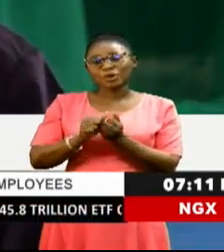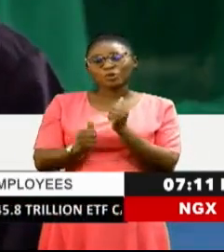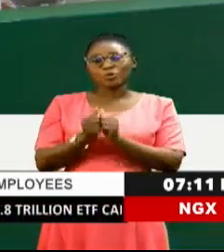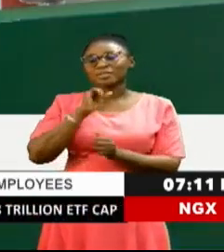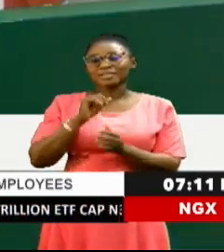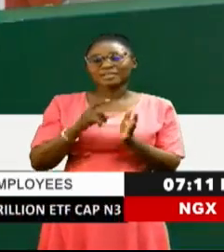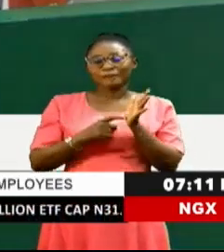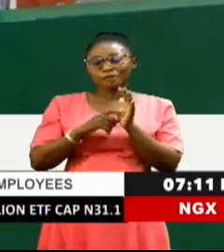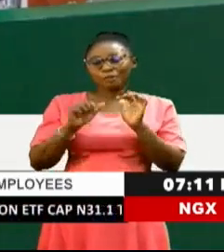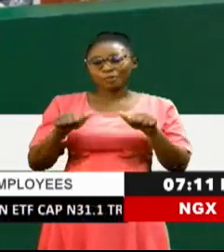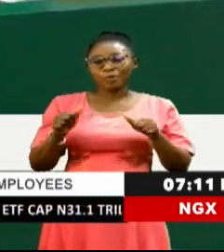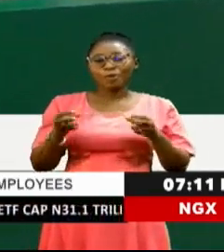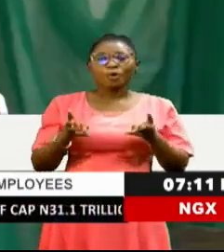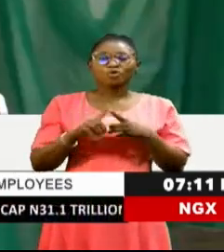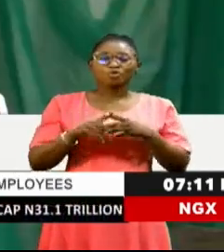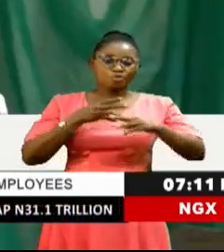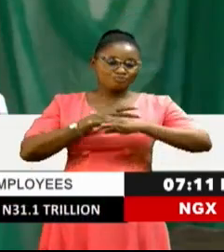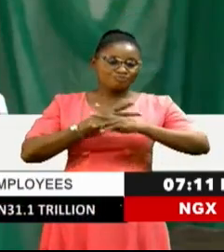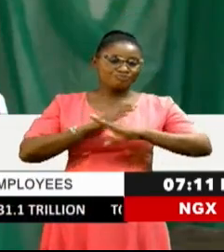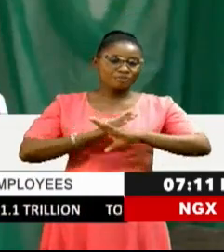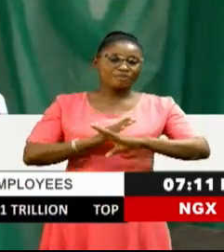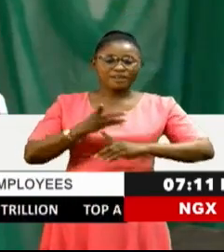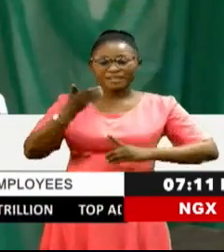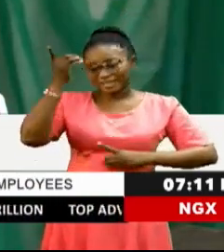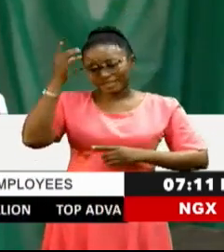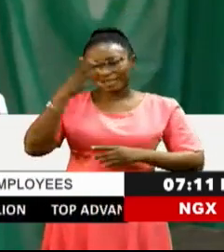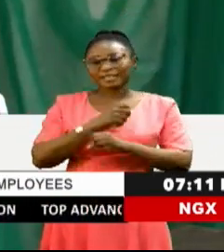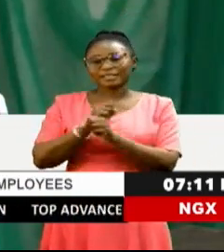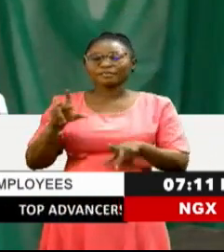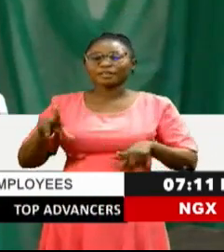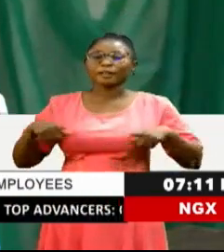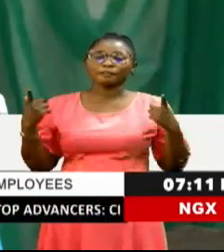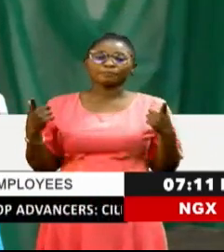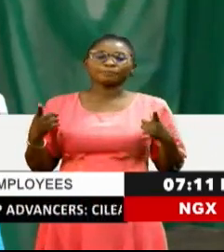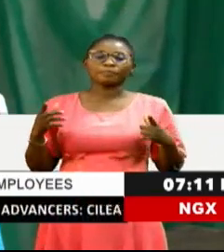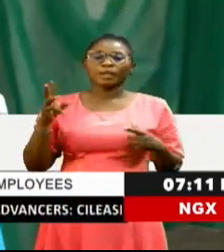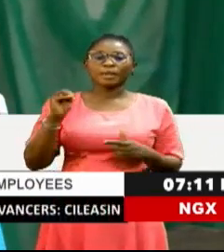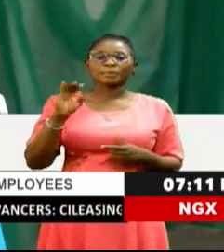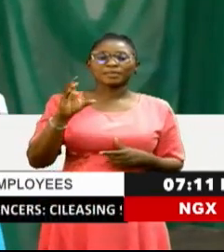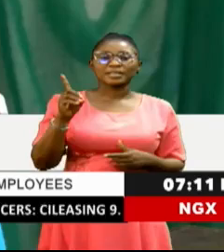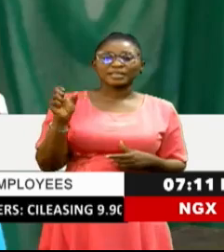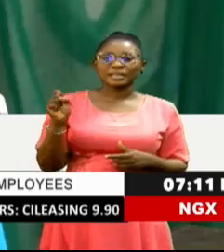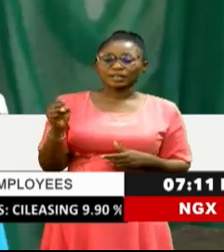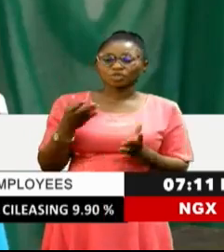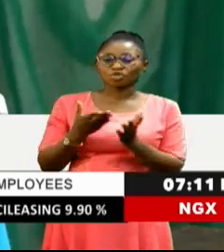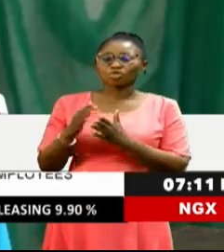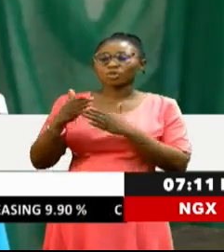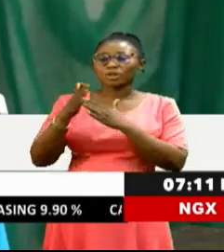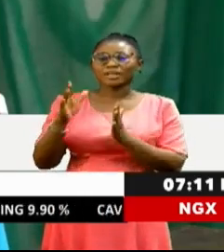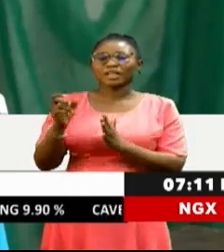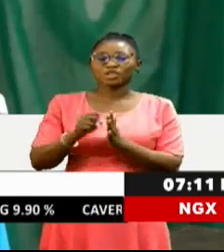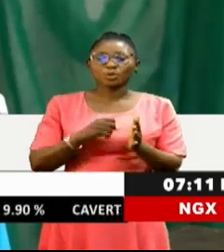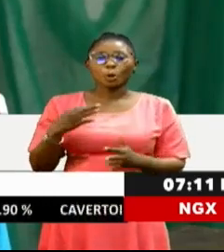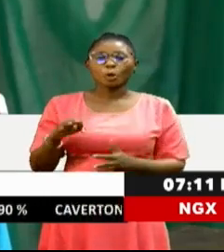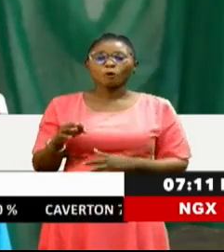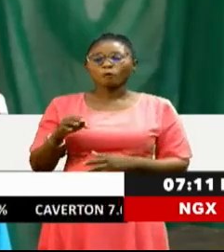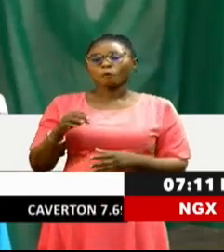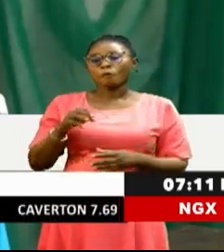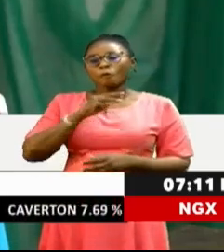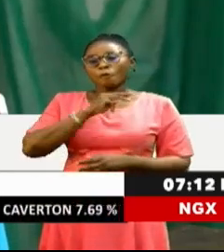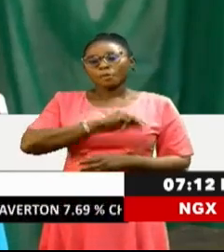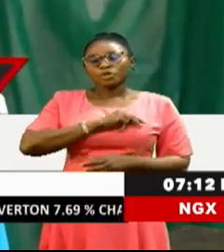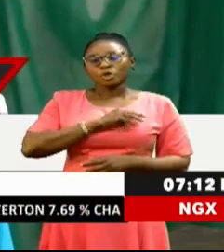prevent diseases and save lives. The NCGS, through the leadership of the Federal Ministry of Water Resources